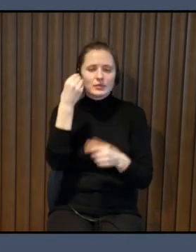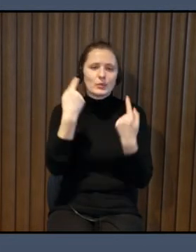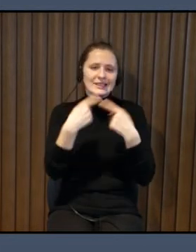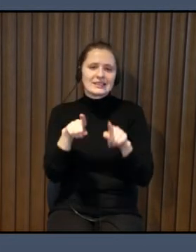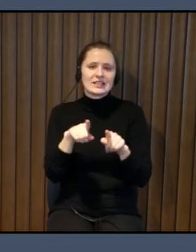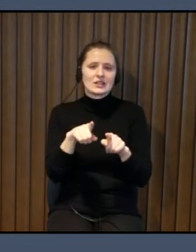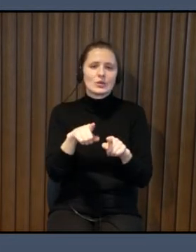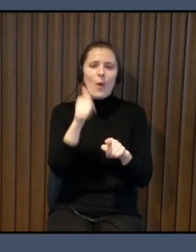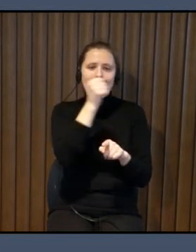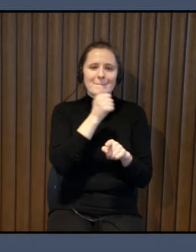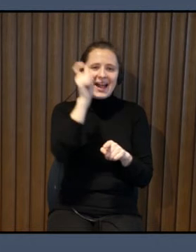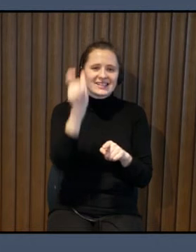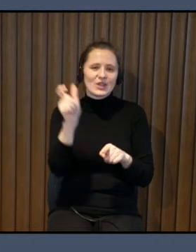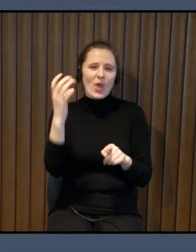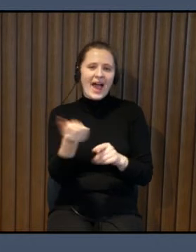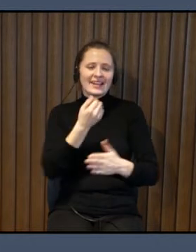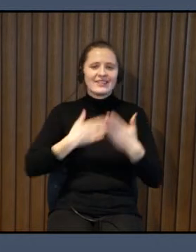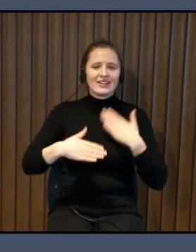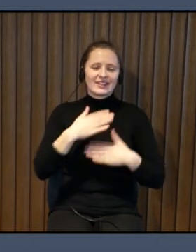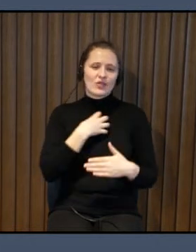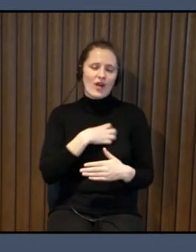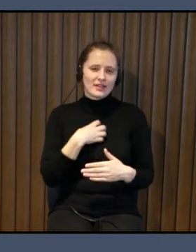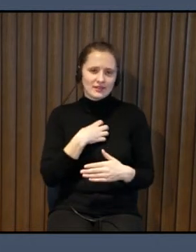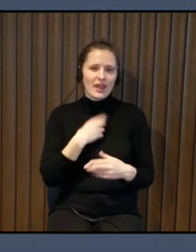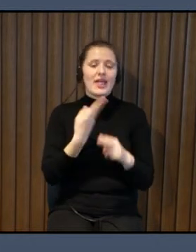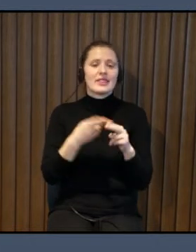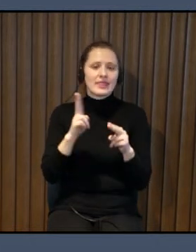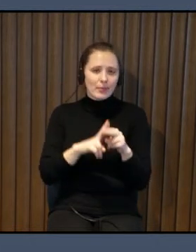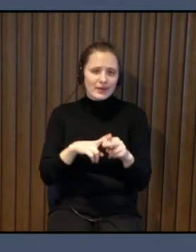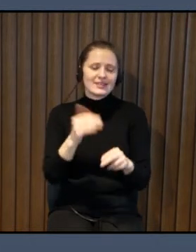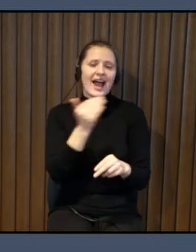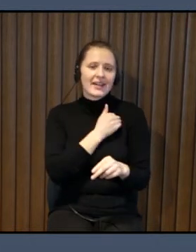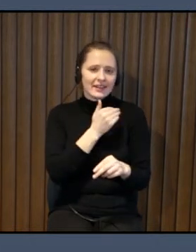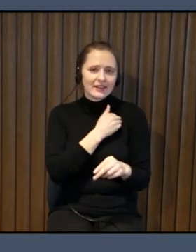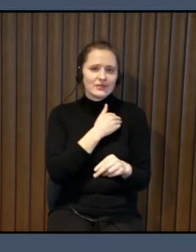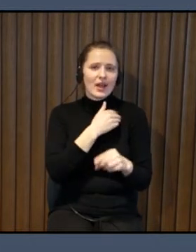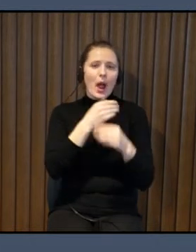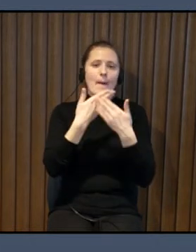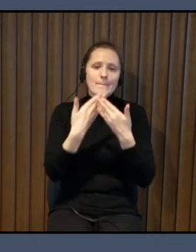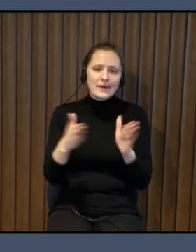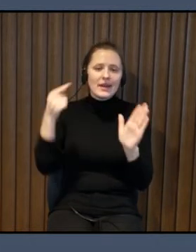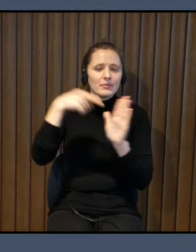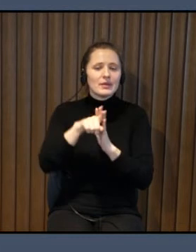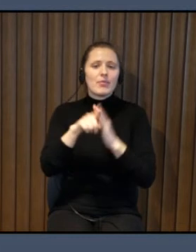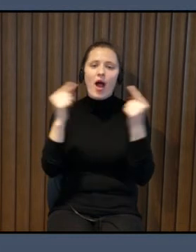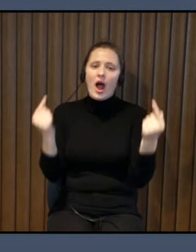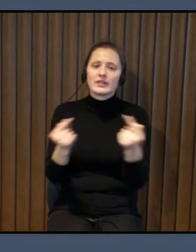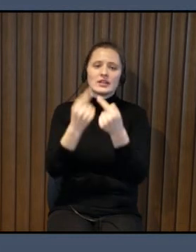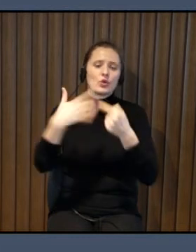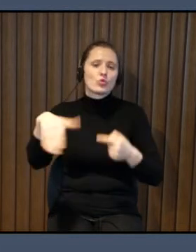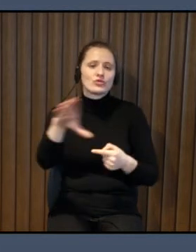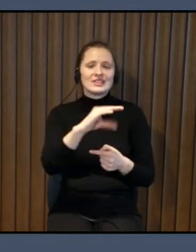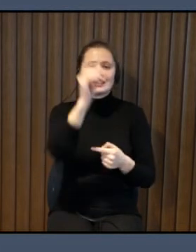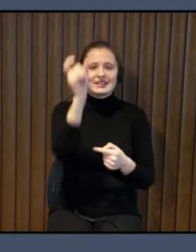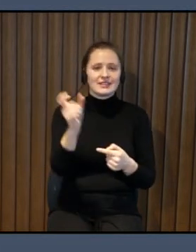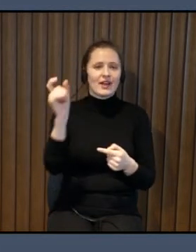applied to people in wheelchairs, with people with physical disabilities. But accessibility